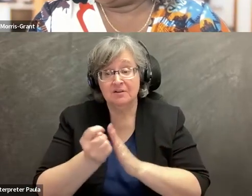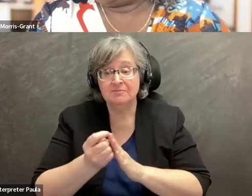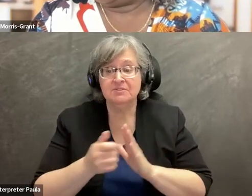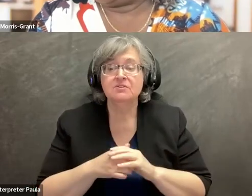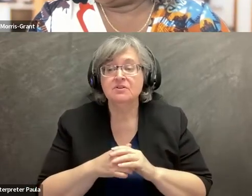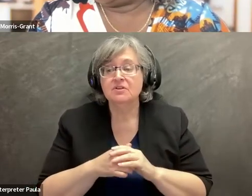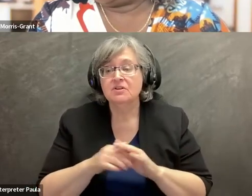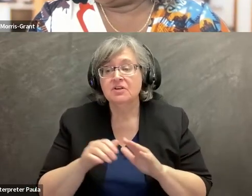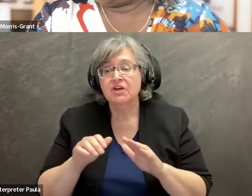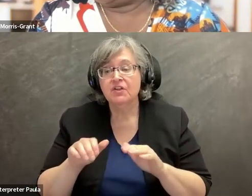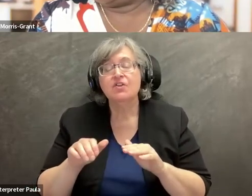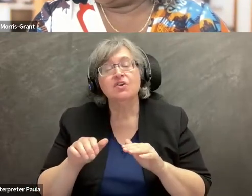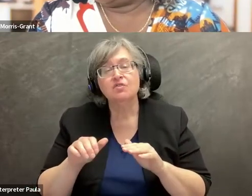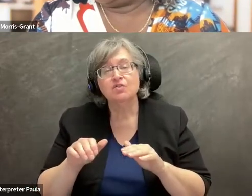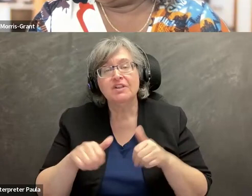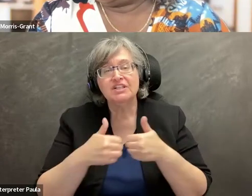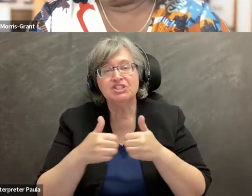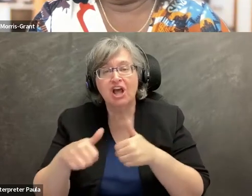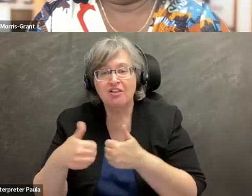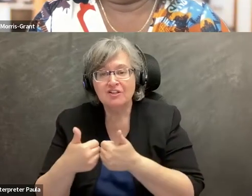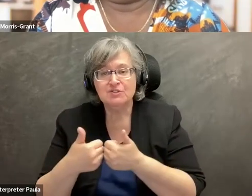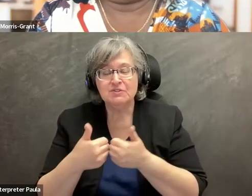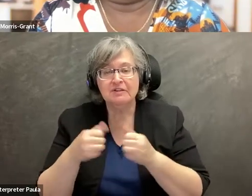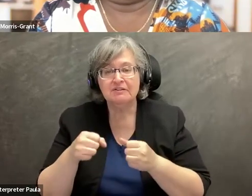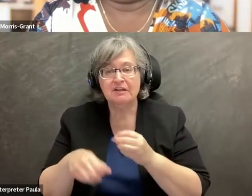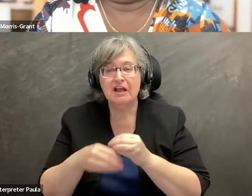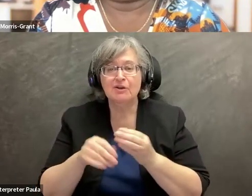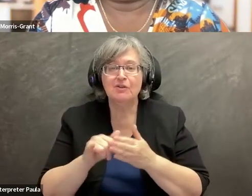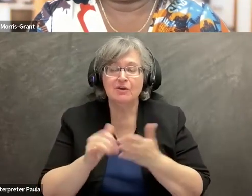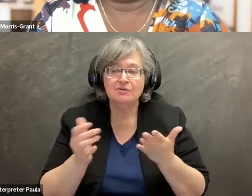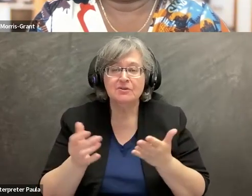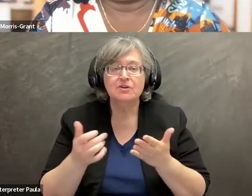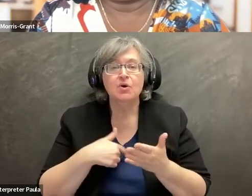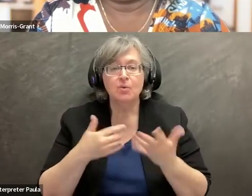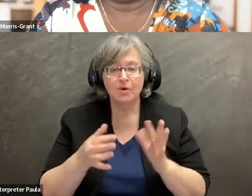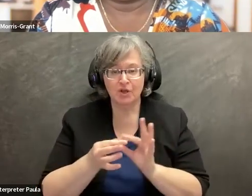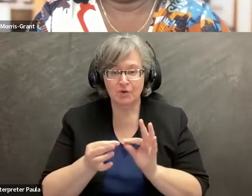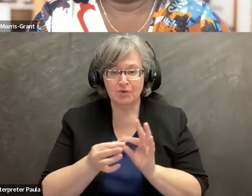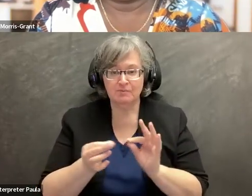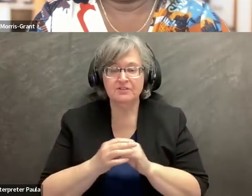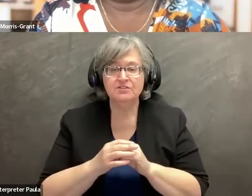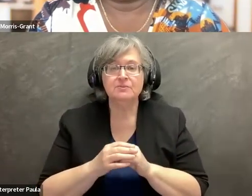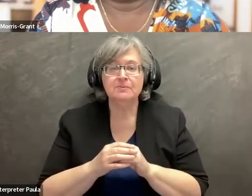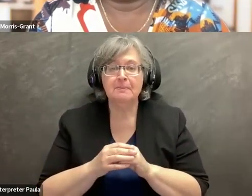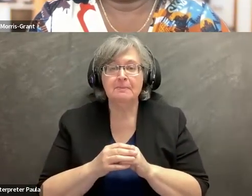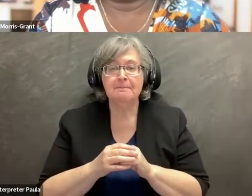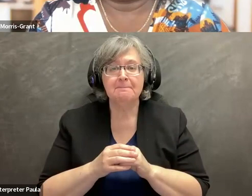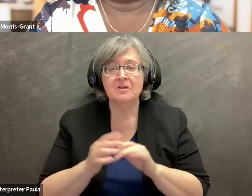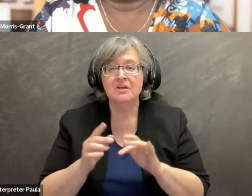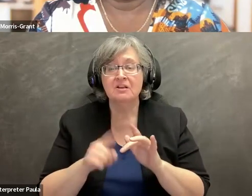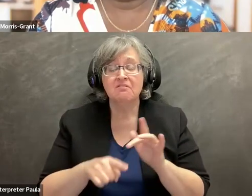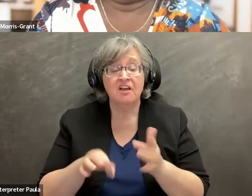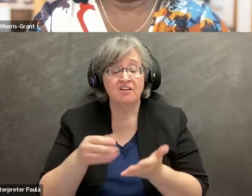the challenges, the factors I would say that contribute to this, first and foremost, we mentioned earlier, is lack of